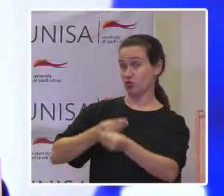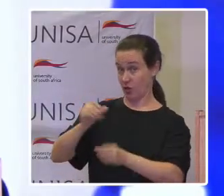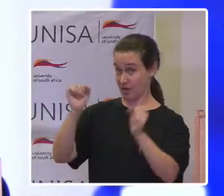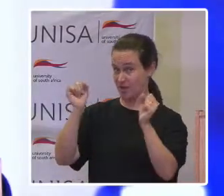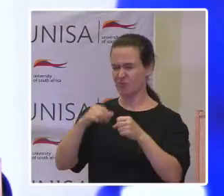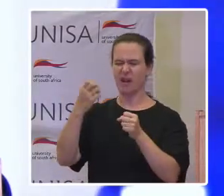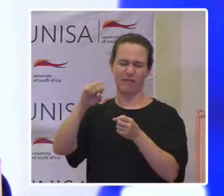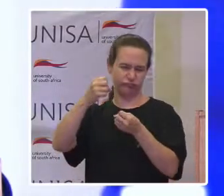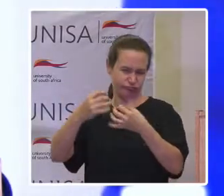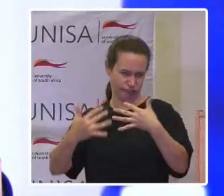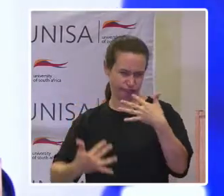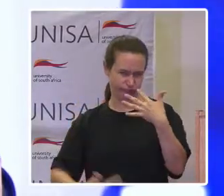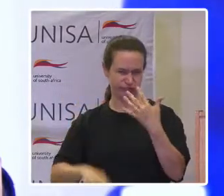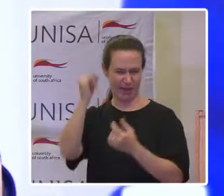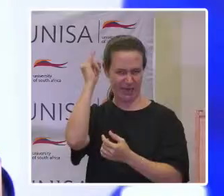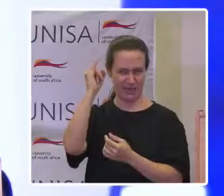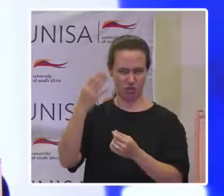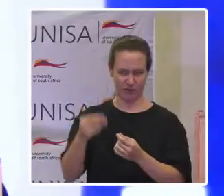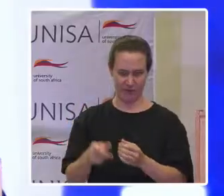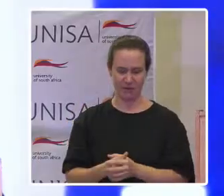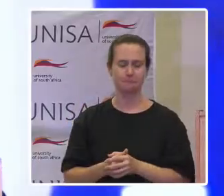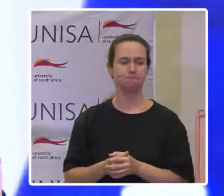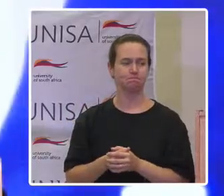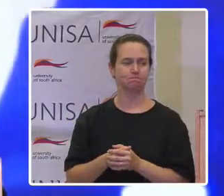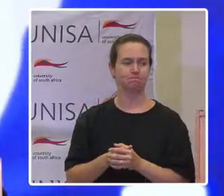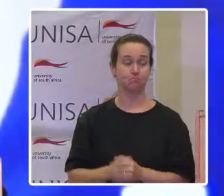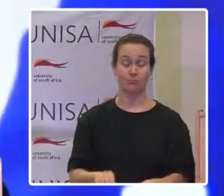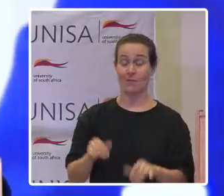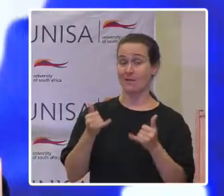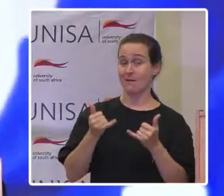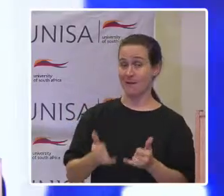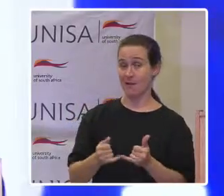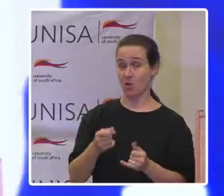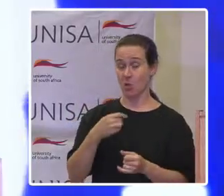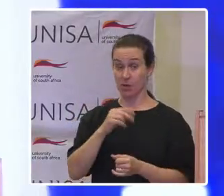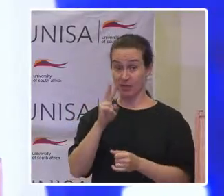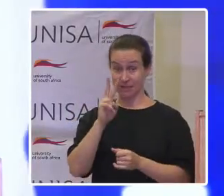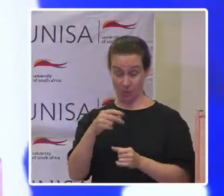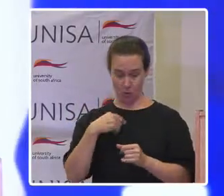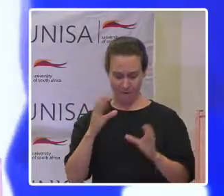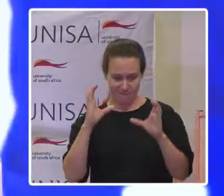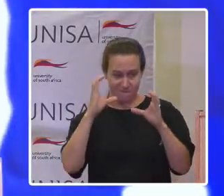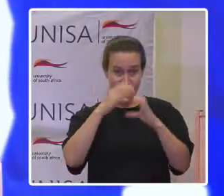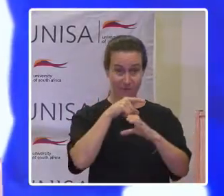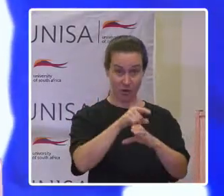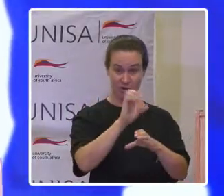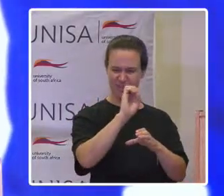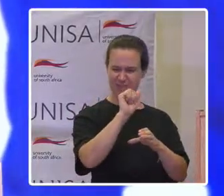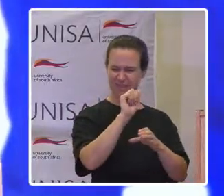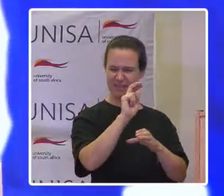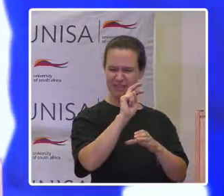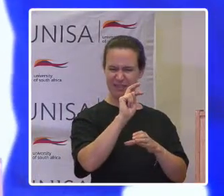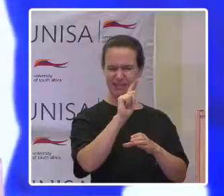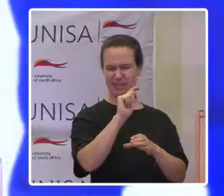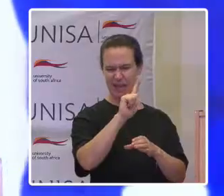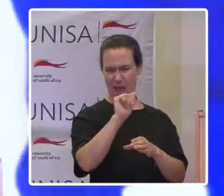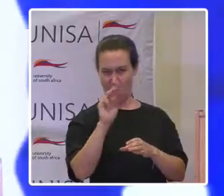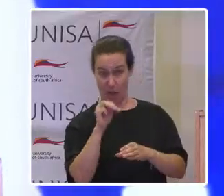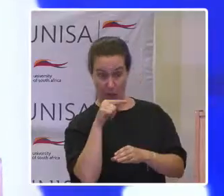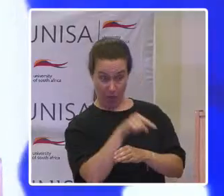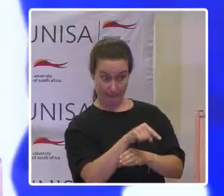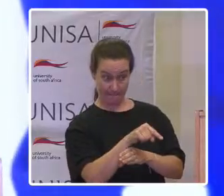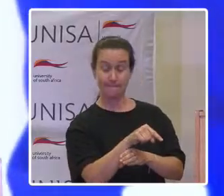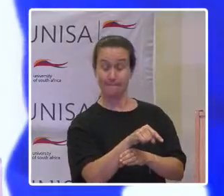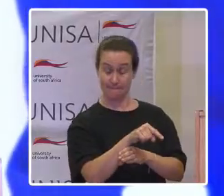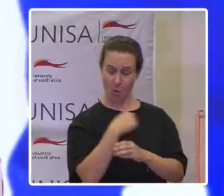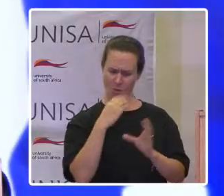initiatives. And this is where we see now a spotlight being put onto SATM on the YD through